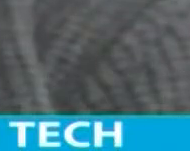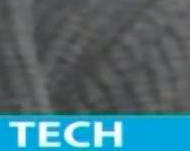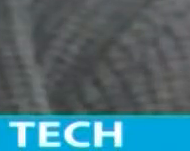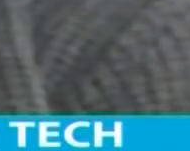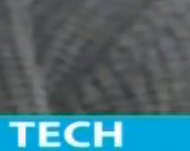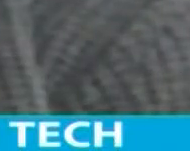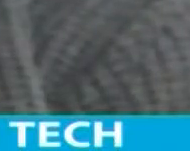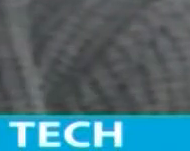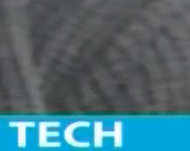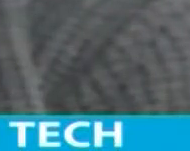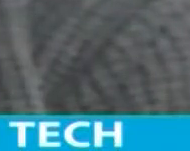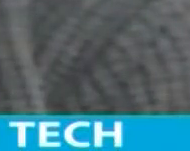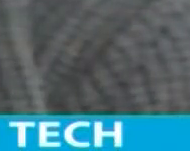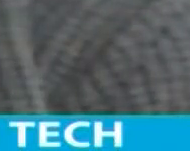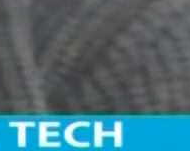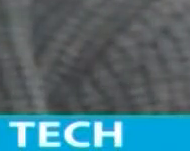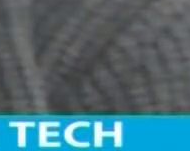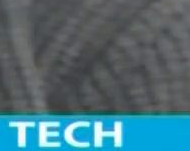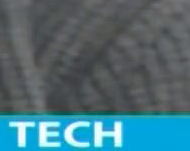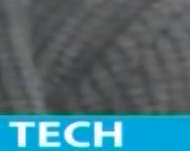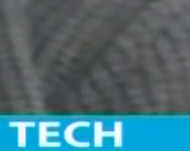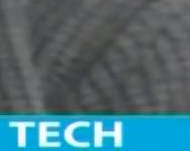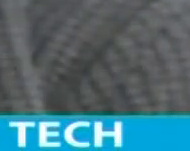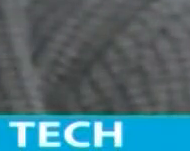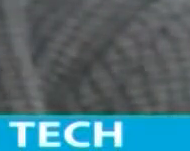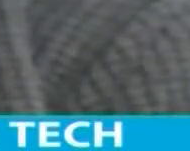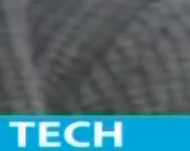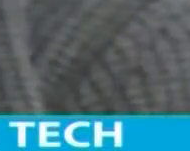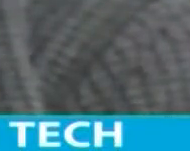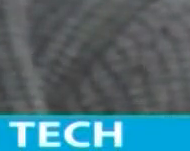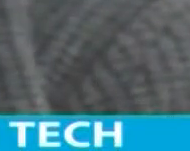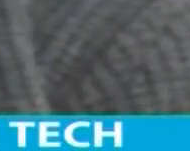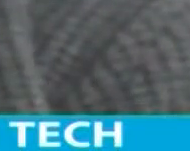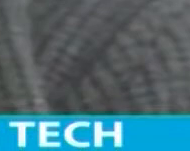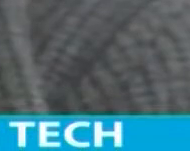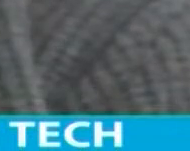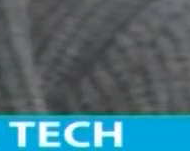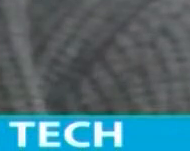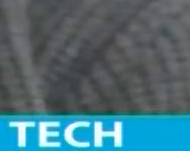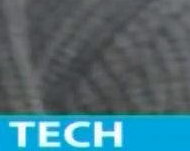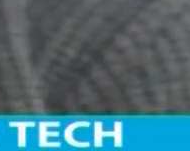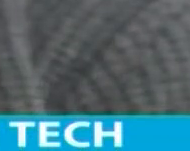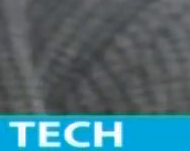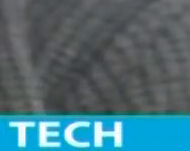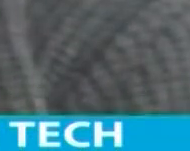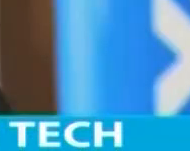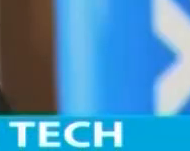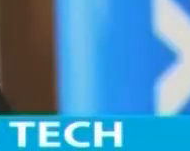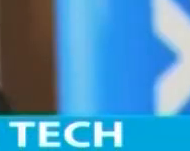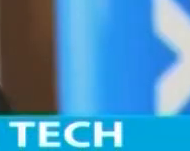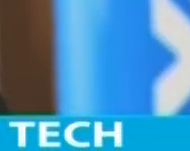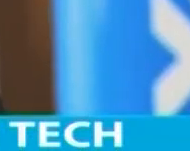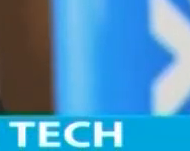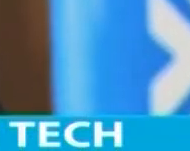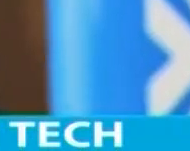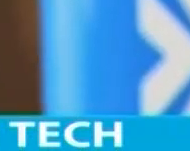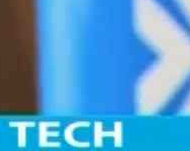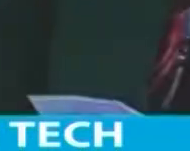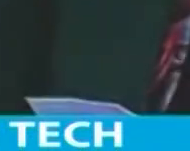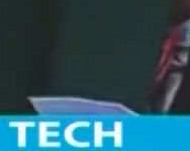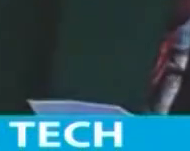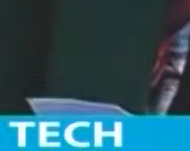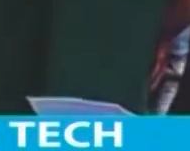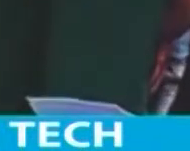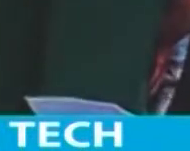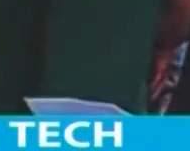.co stands for a company, and .ke stands for the location of that company. But in